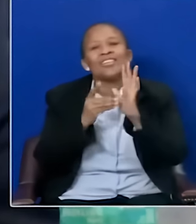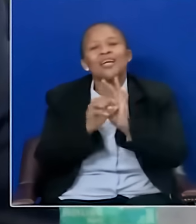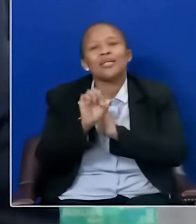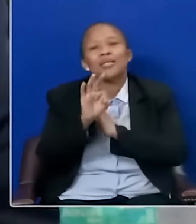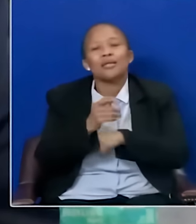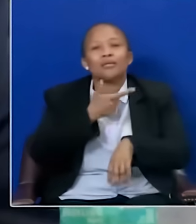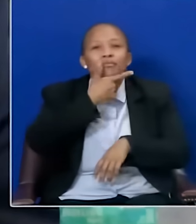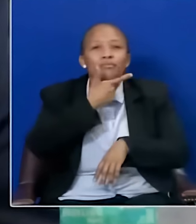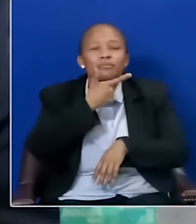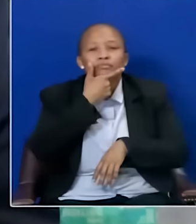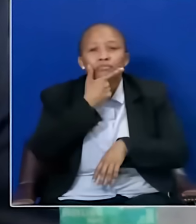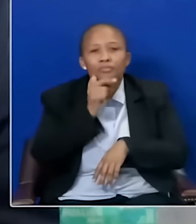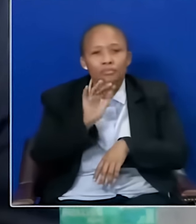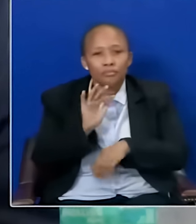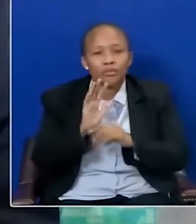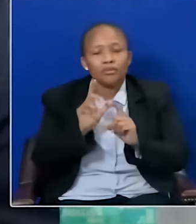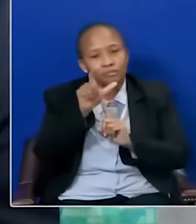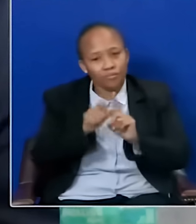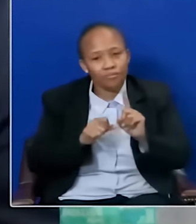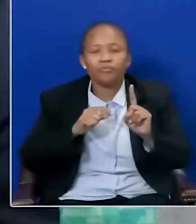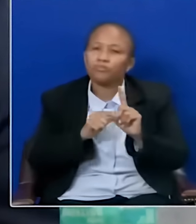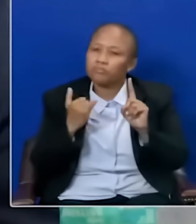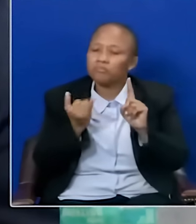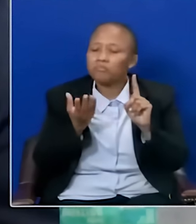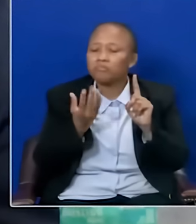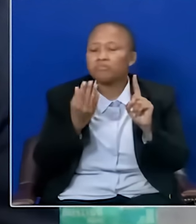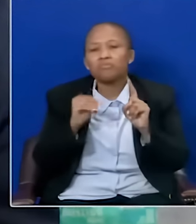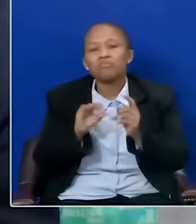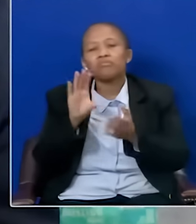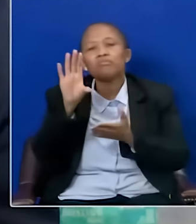then cancelled the number